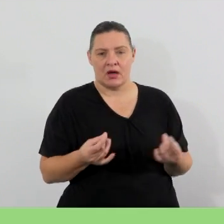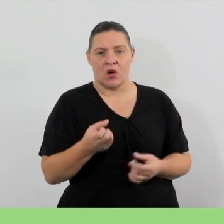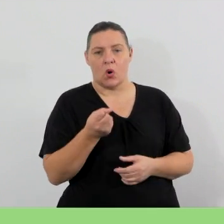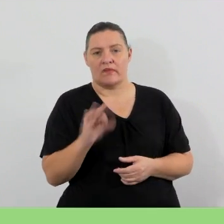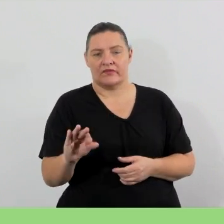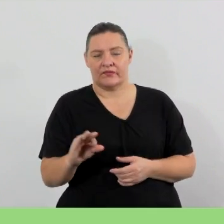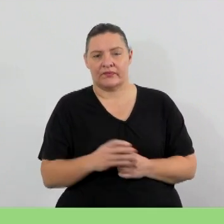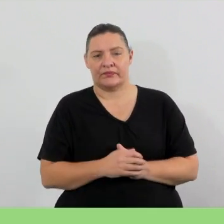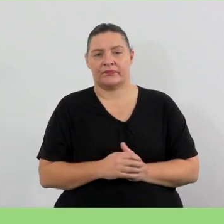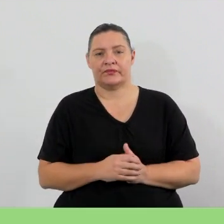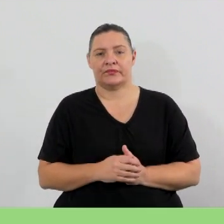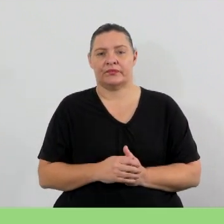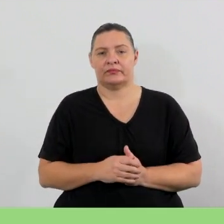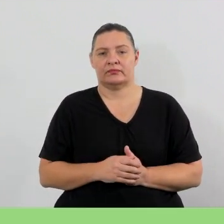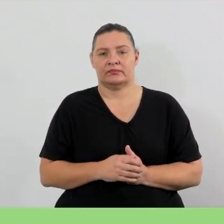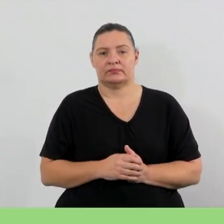of